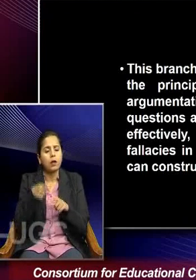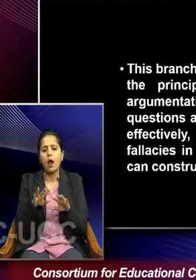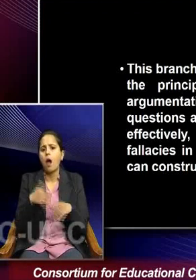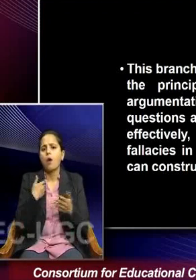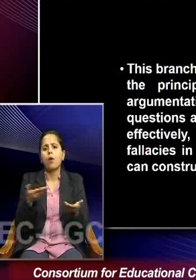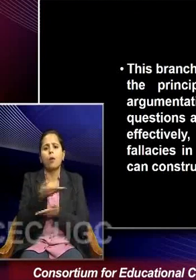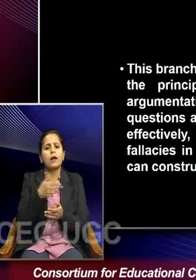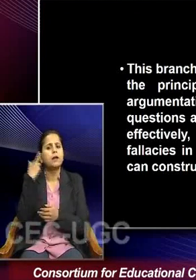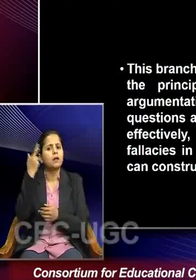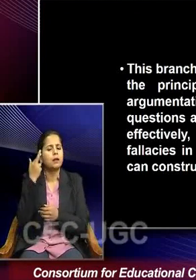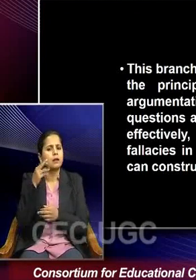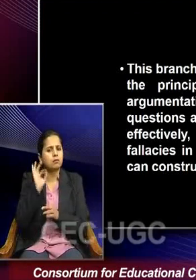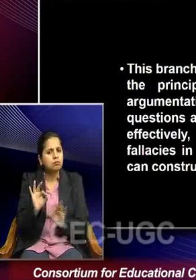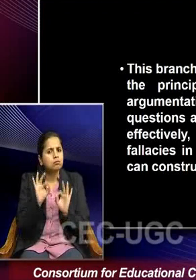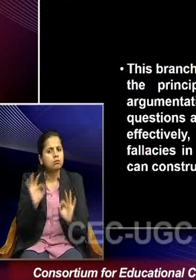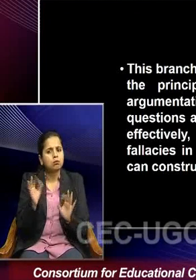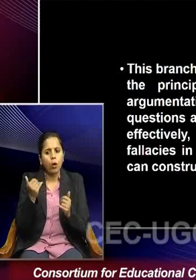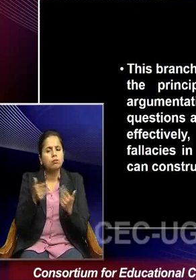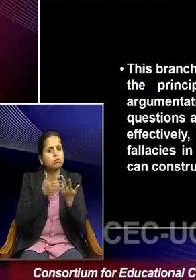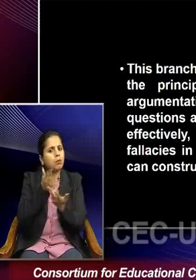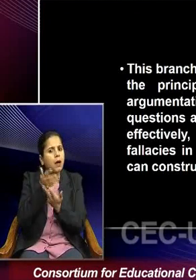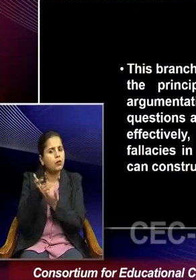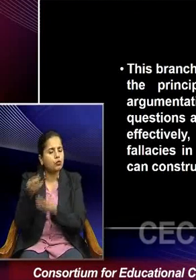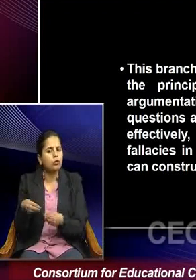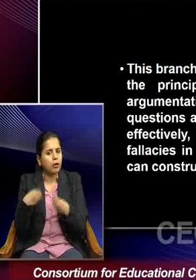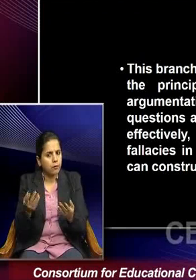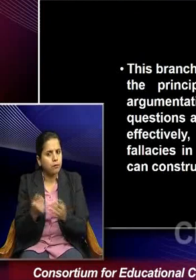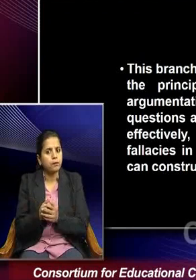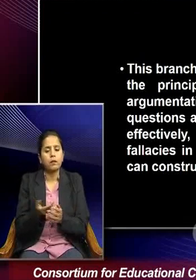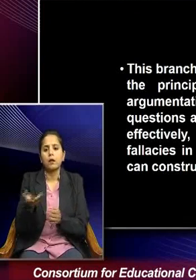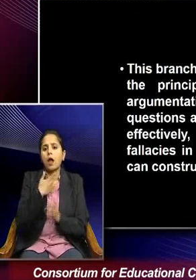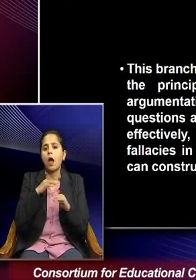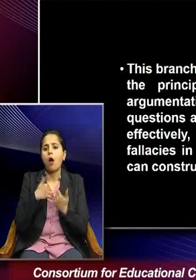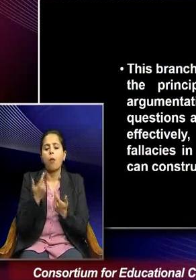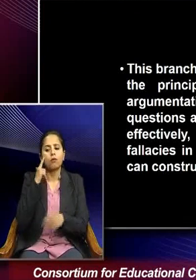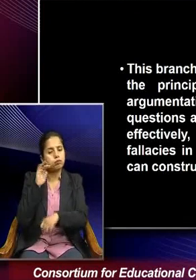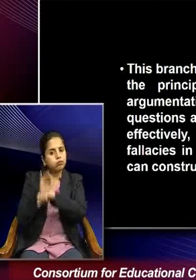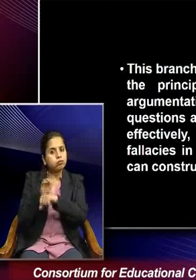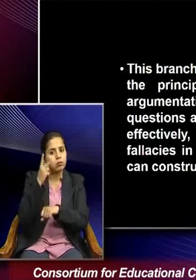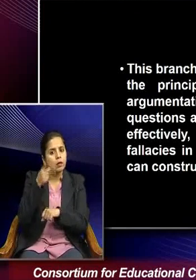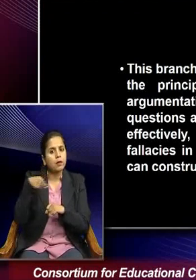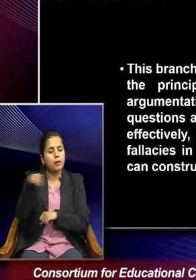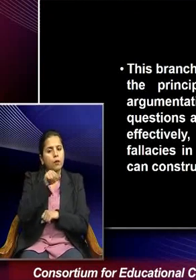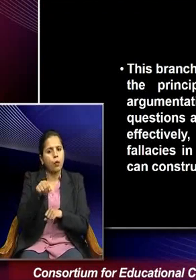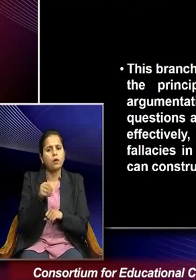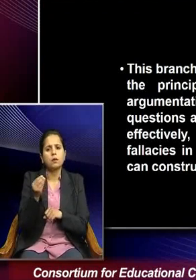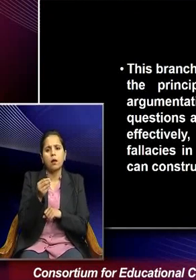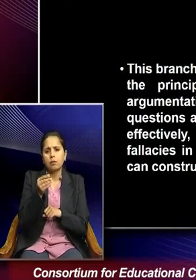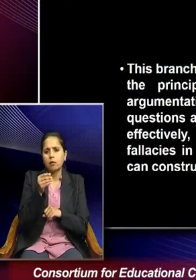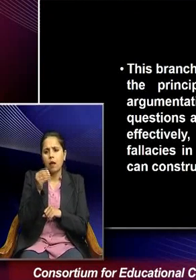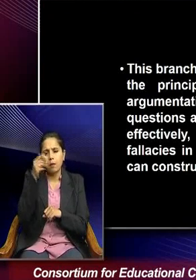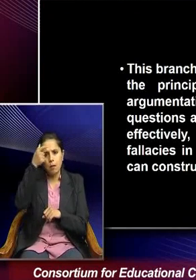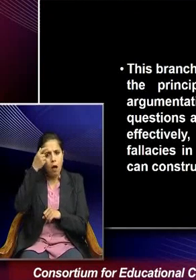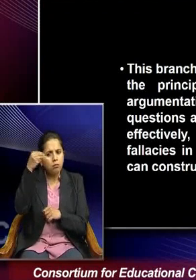we reason effectively, how we can identify fallacies in